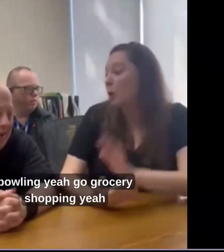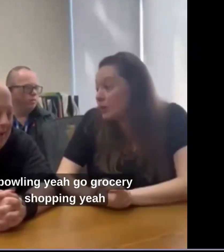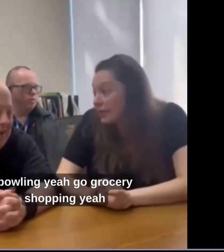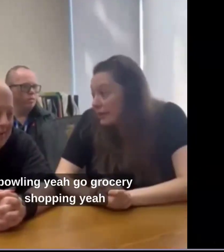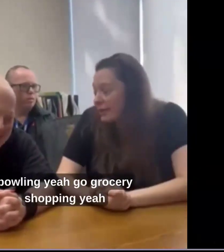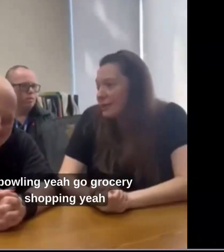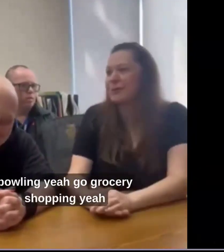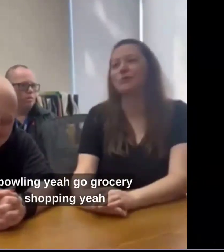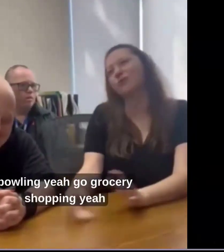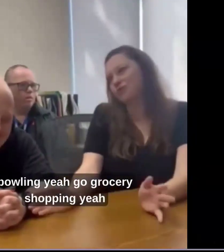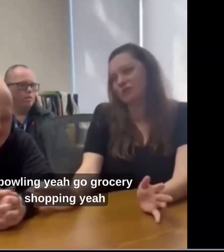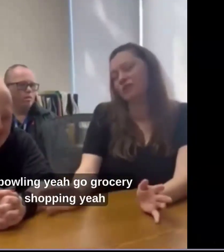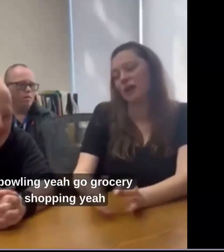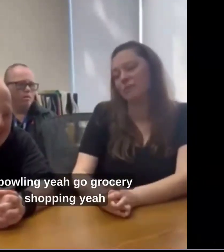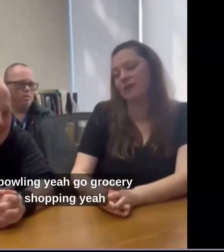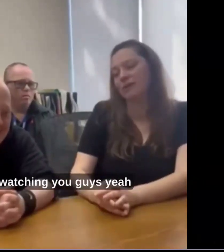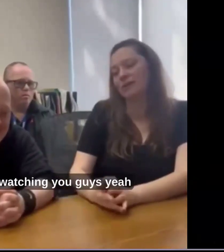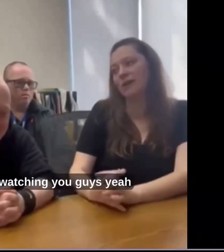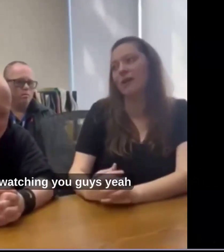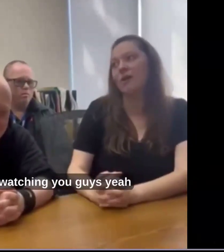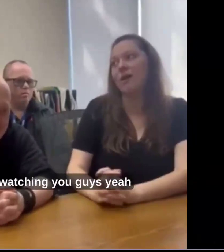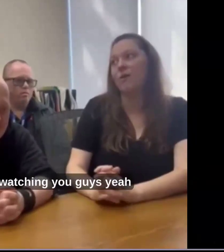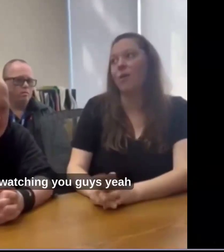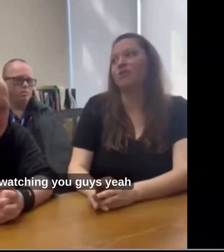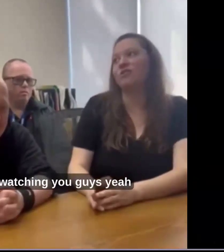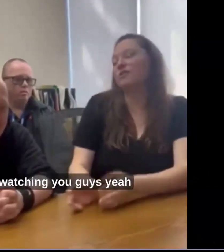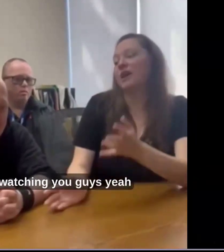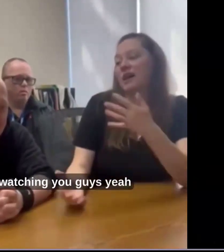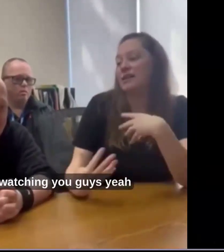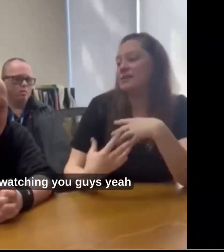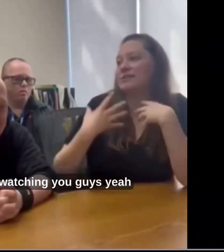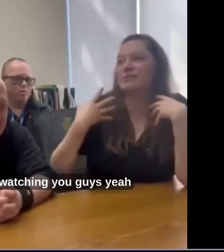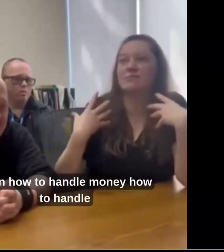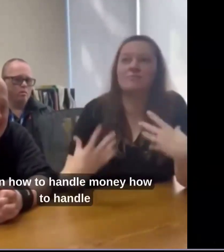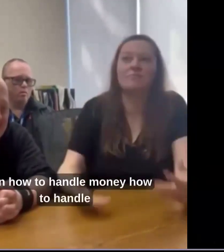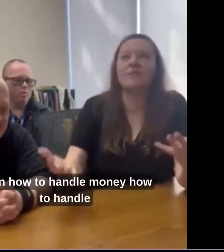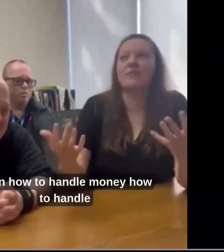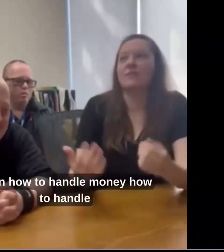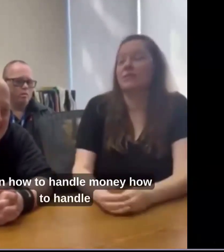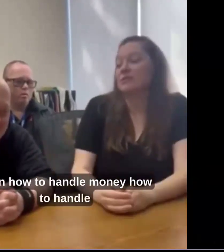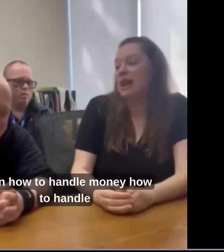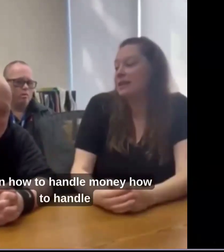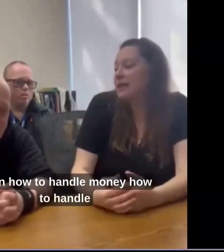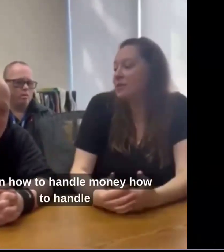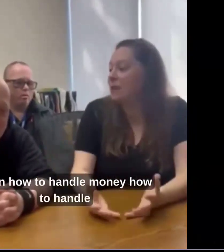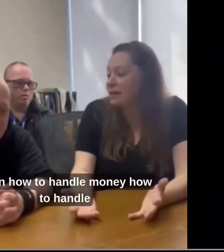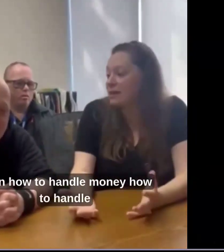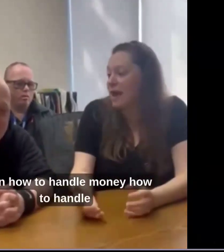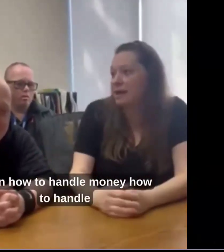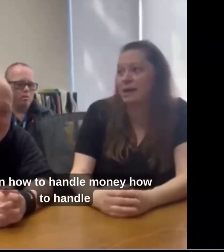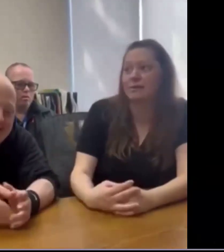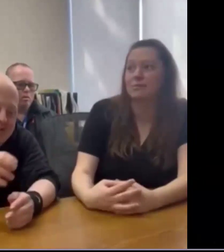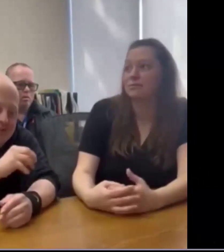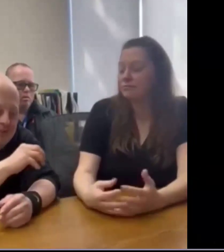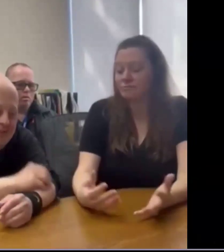go bowling, we get to go grocery shopping, watching you guys learn how to handle money,